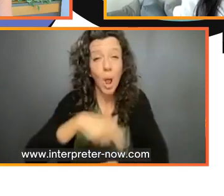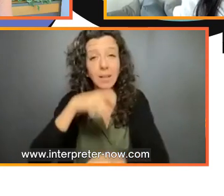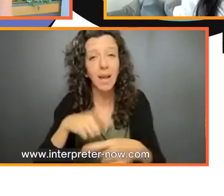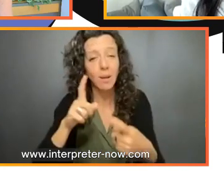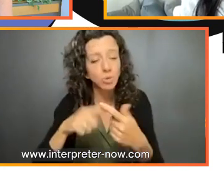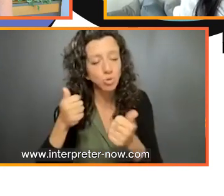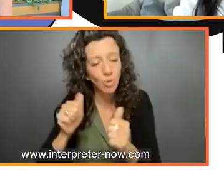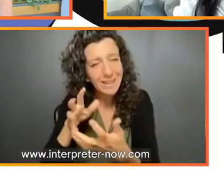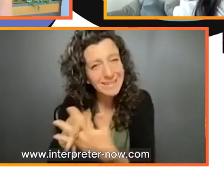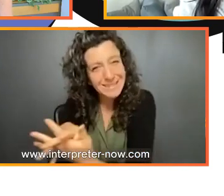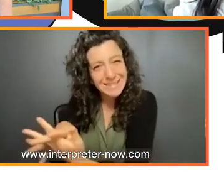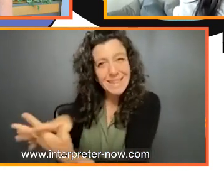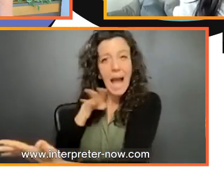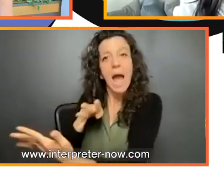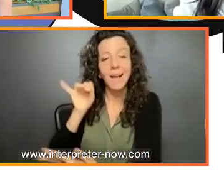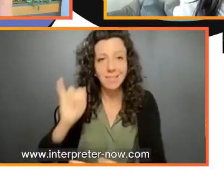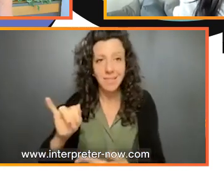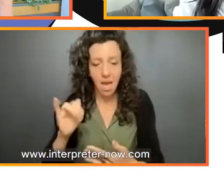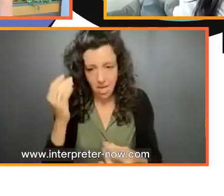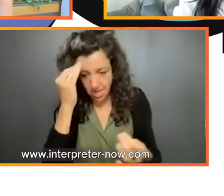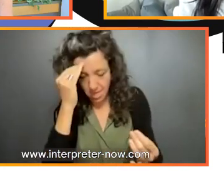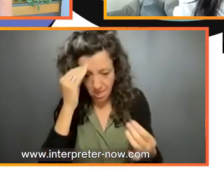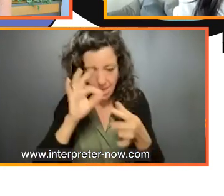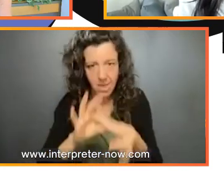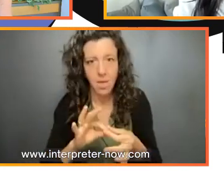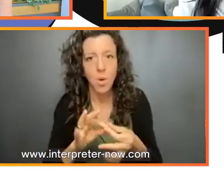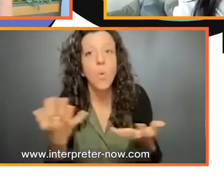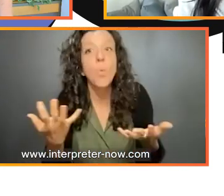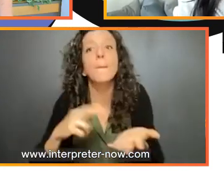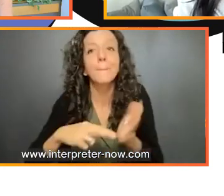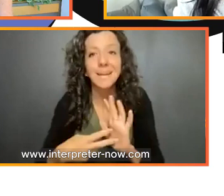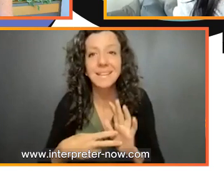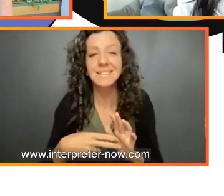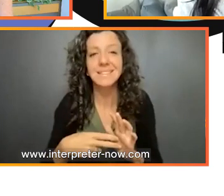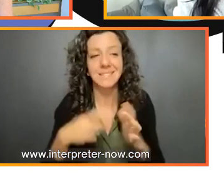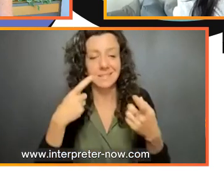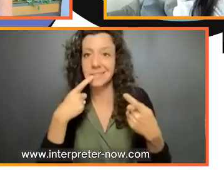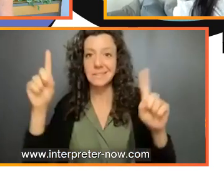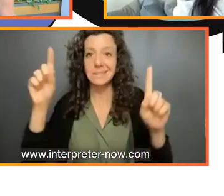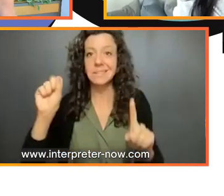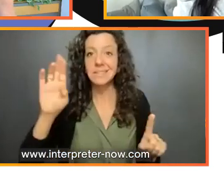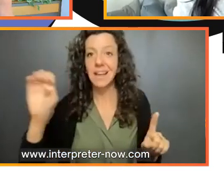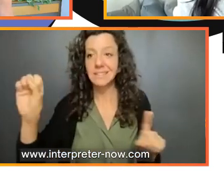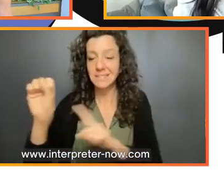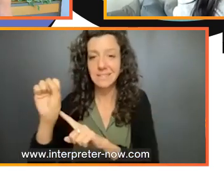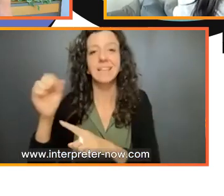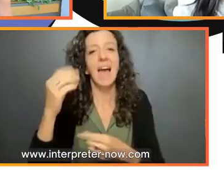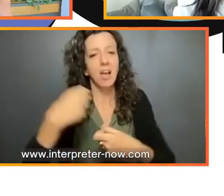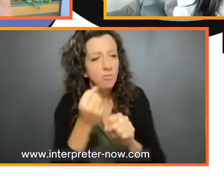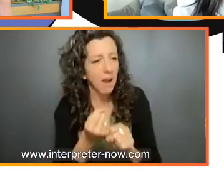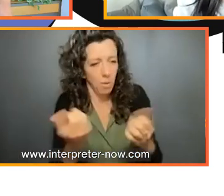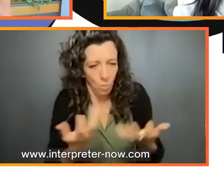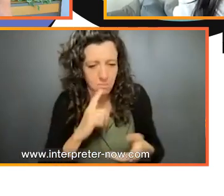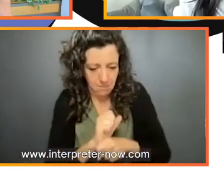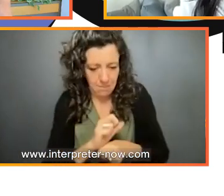long time to unlearn that messaging around what it means